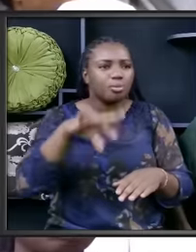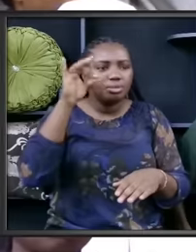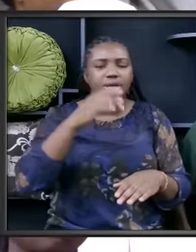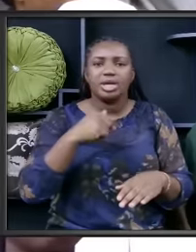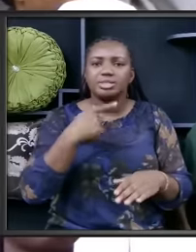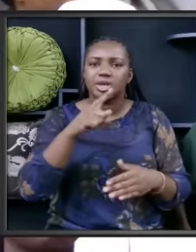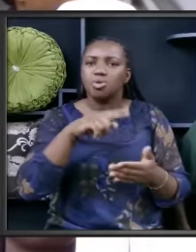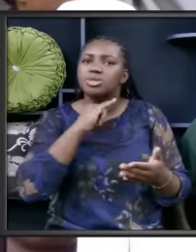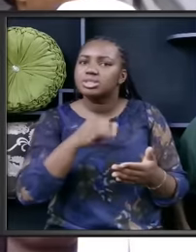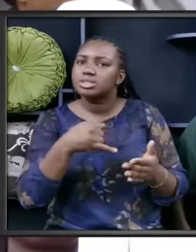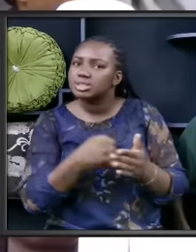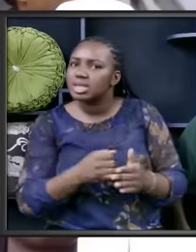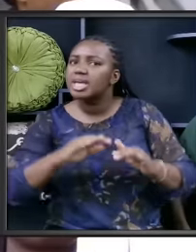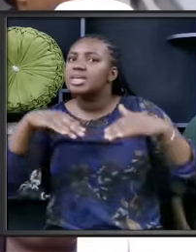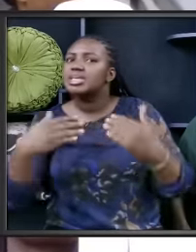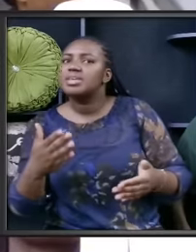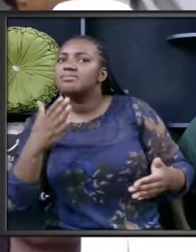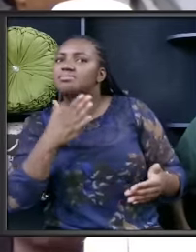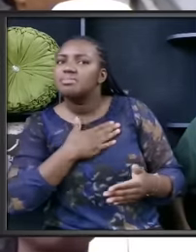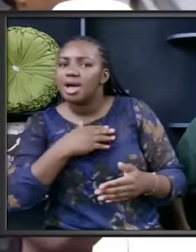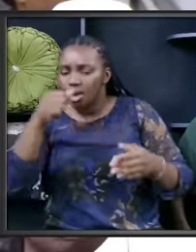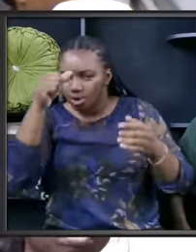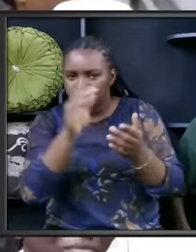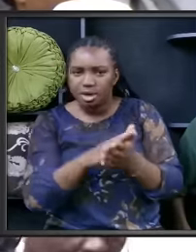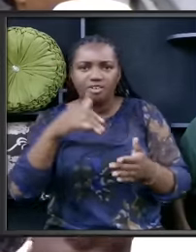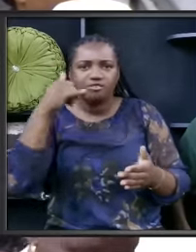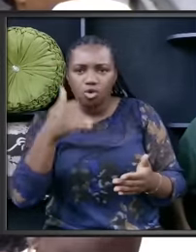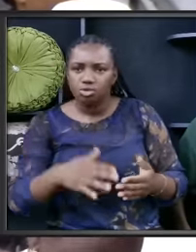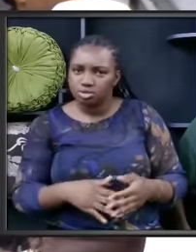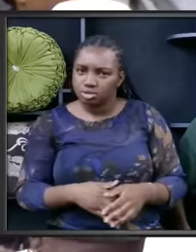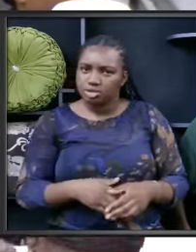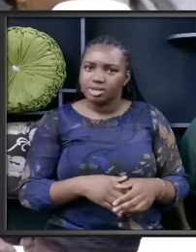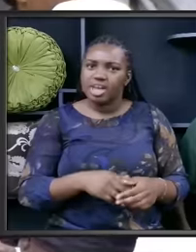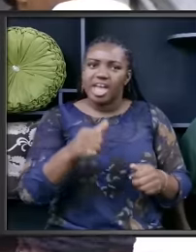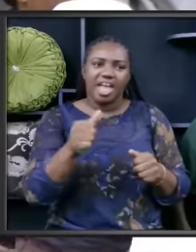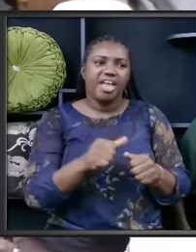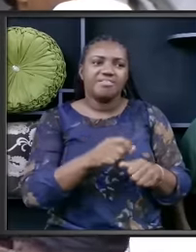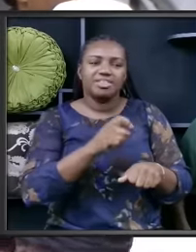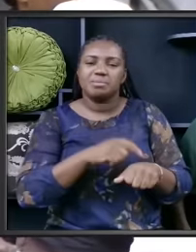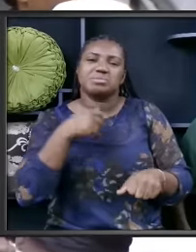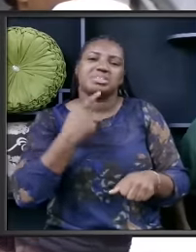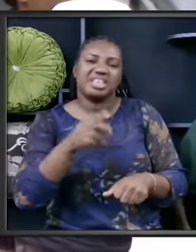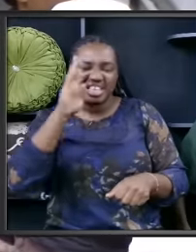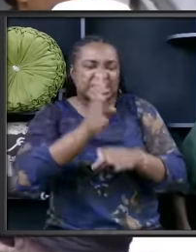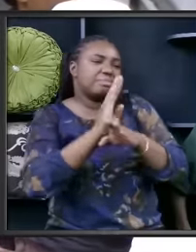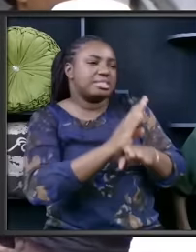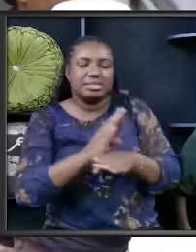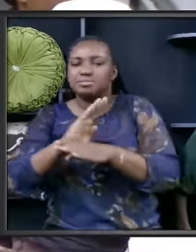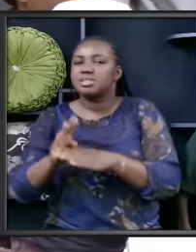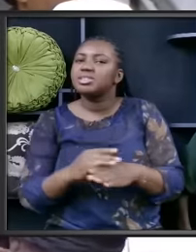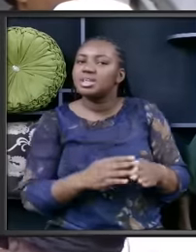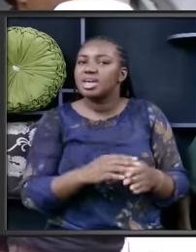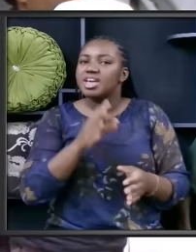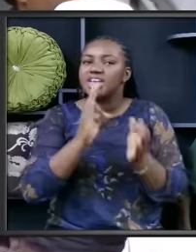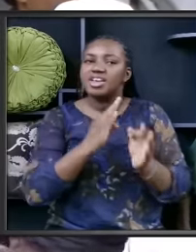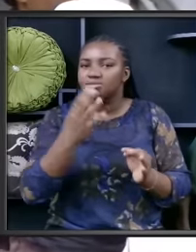them, please give my husband phone. He's gonna say he's busy. Eh? Yes, if you don't sleep for like 3 days, where we no see